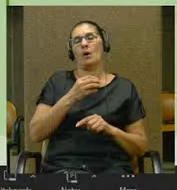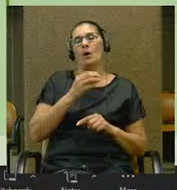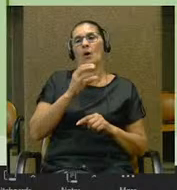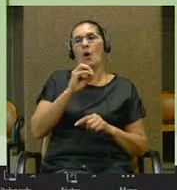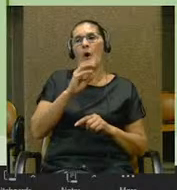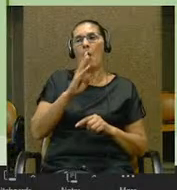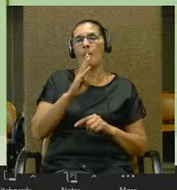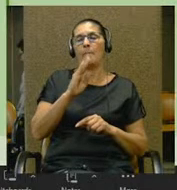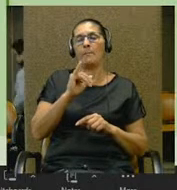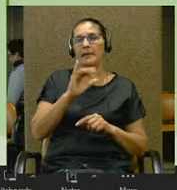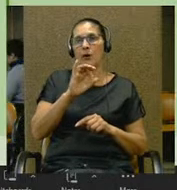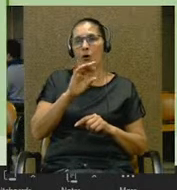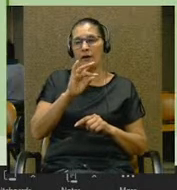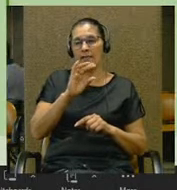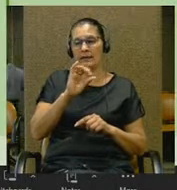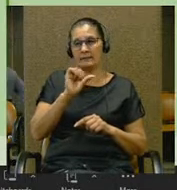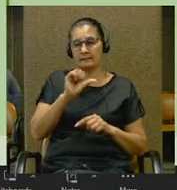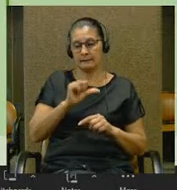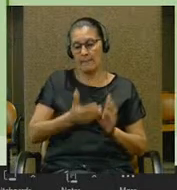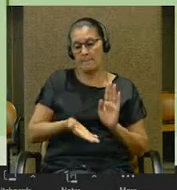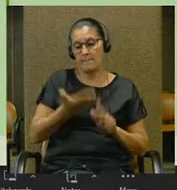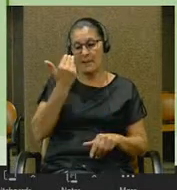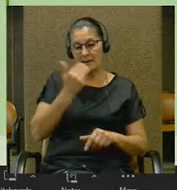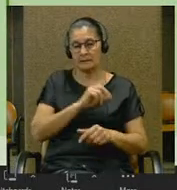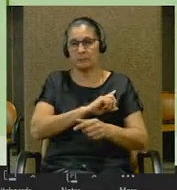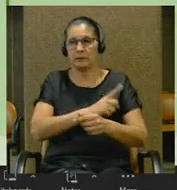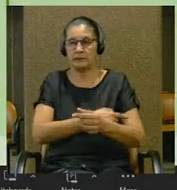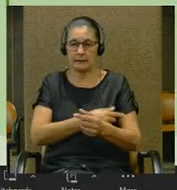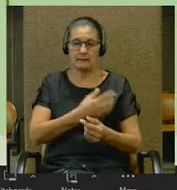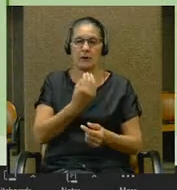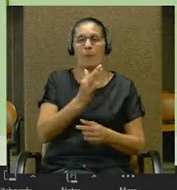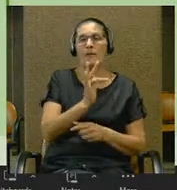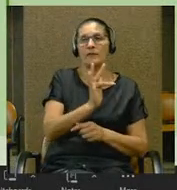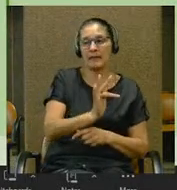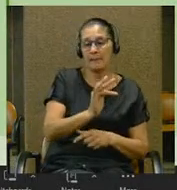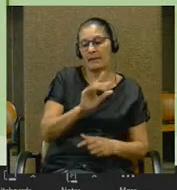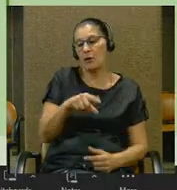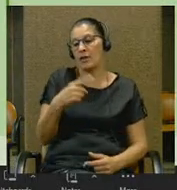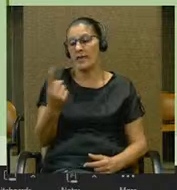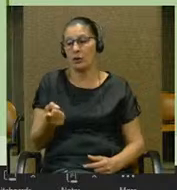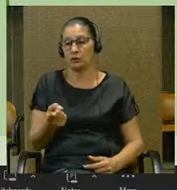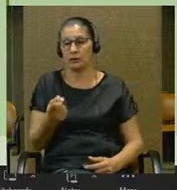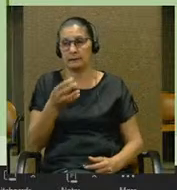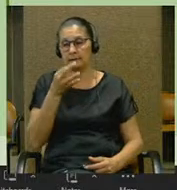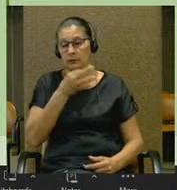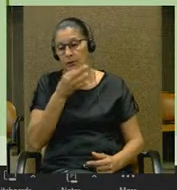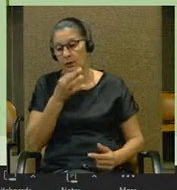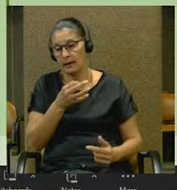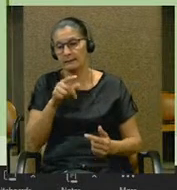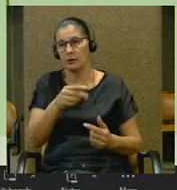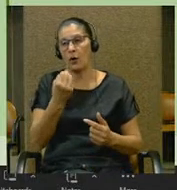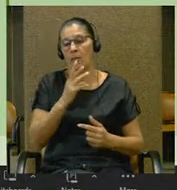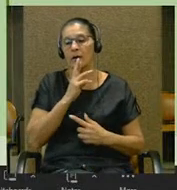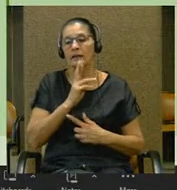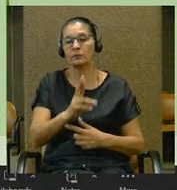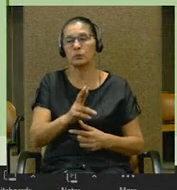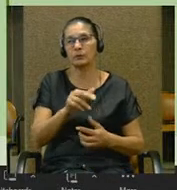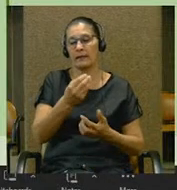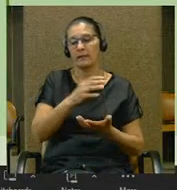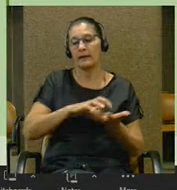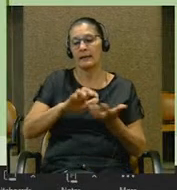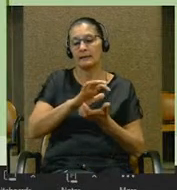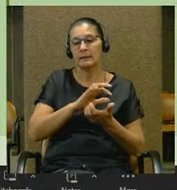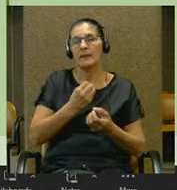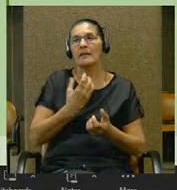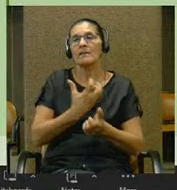consumption of illegal synthetic opioids, which are much more severe, like fentanyl, and as a